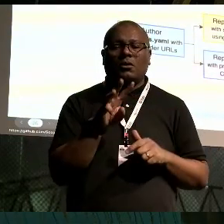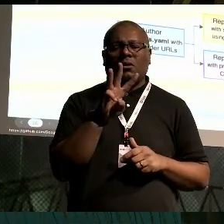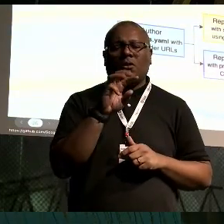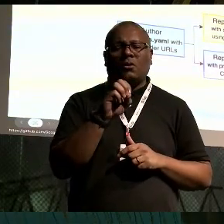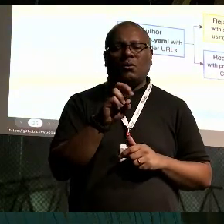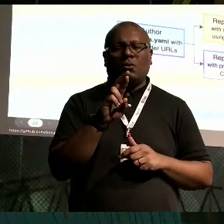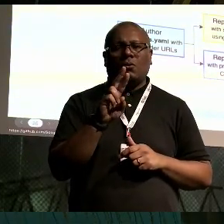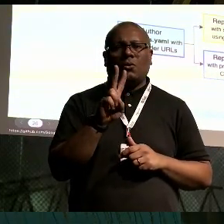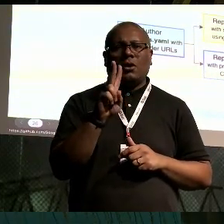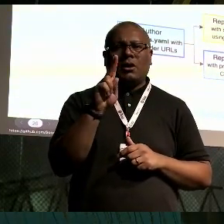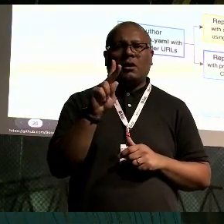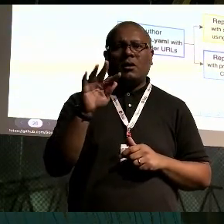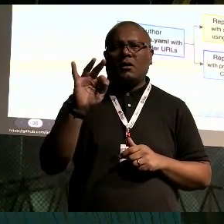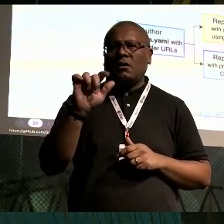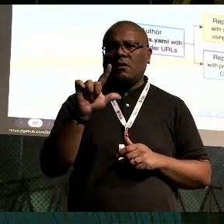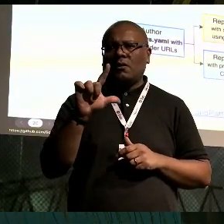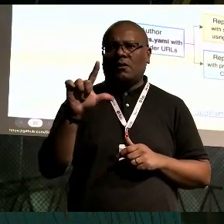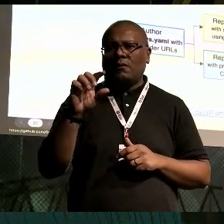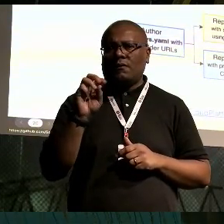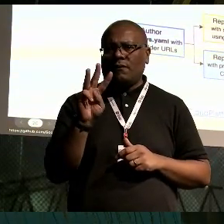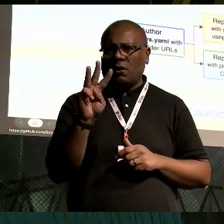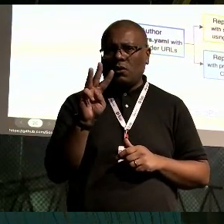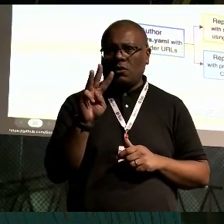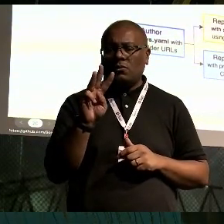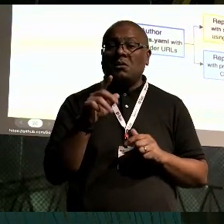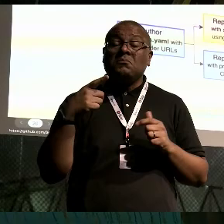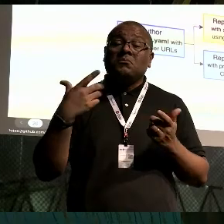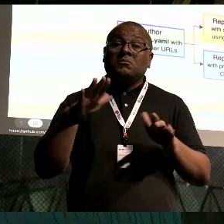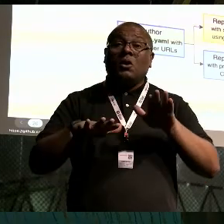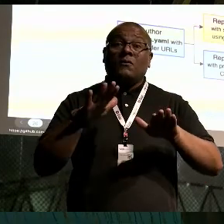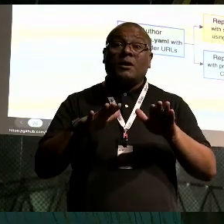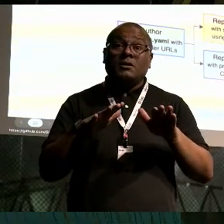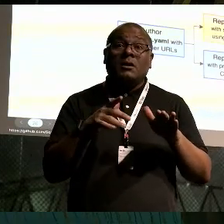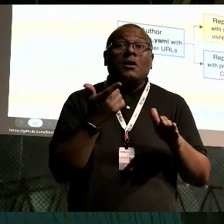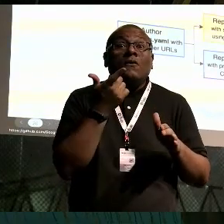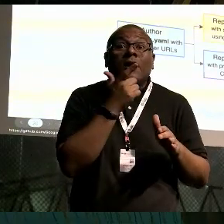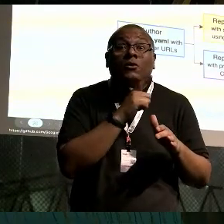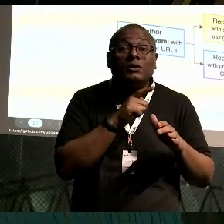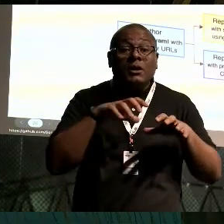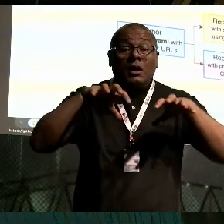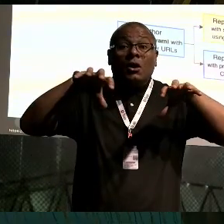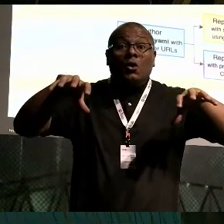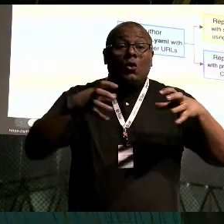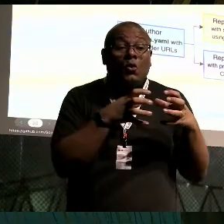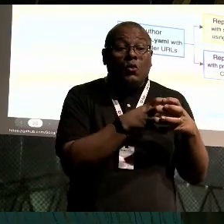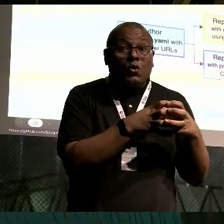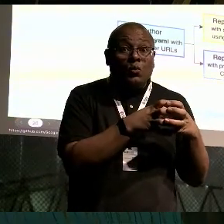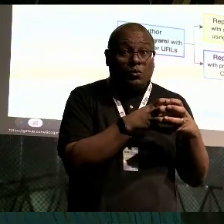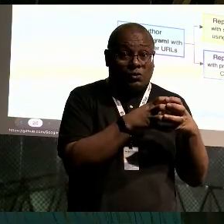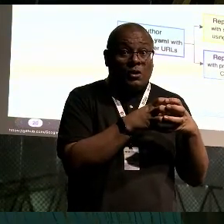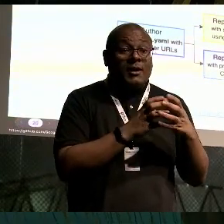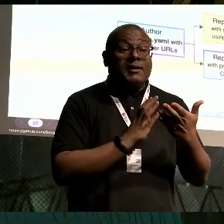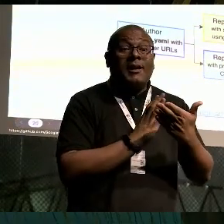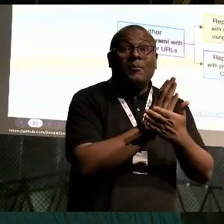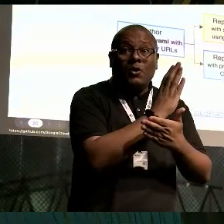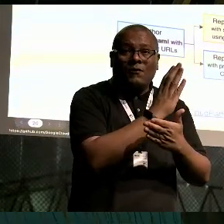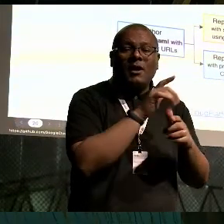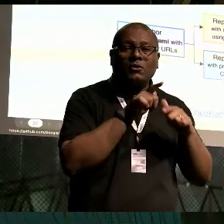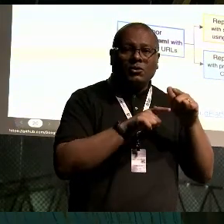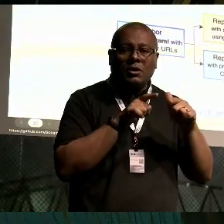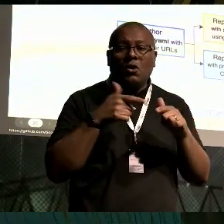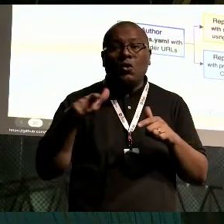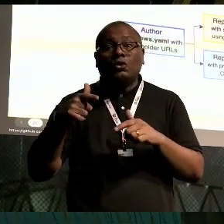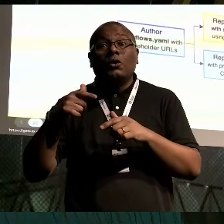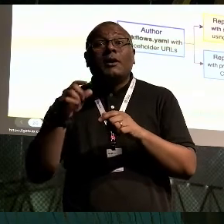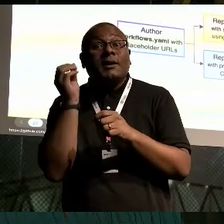some URLs that can be staging URLs or production URLs. So you can author your workflow, and you can have URLs